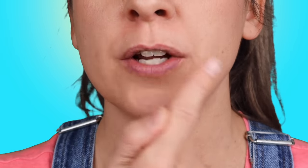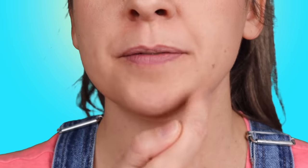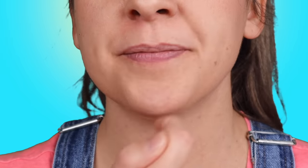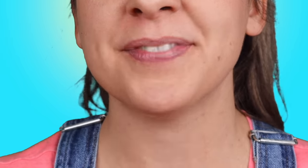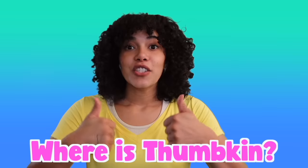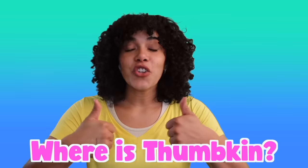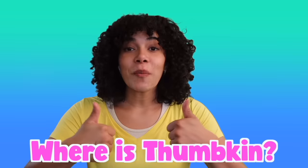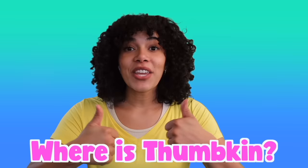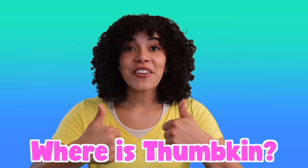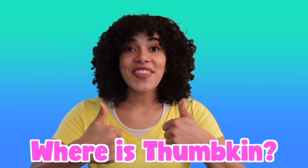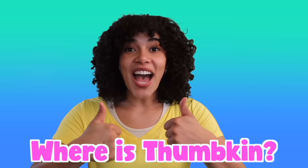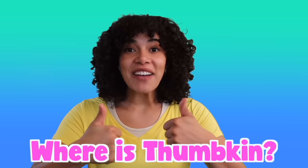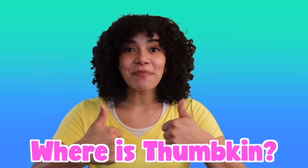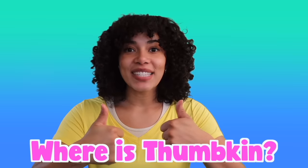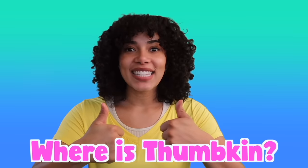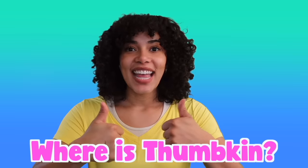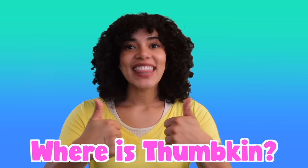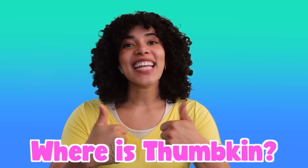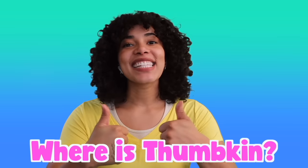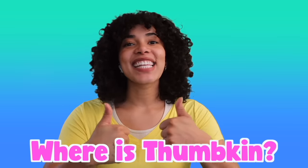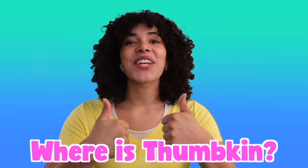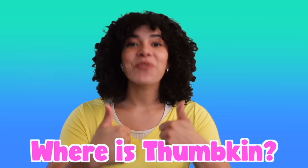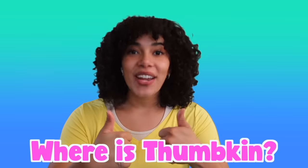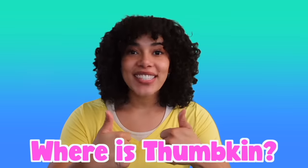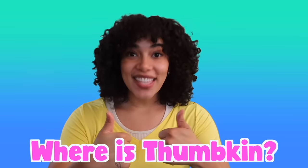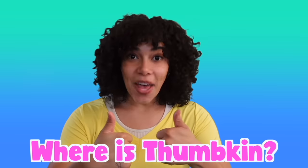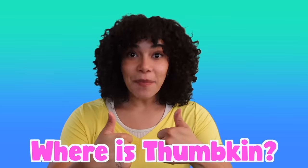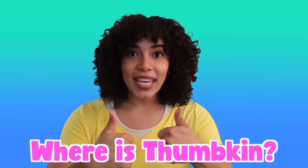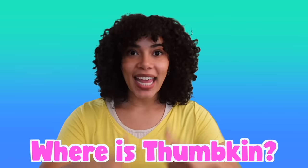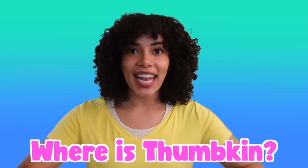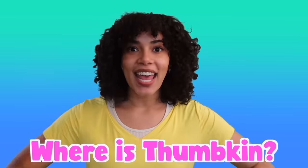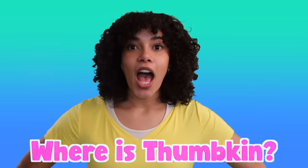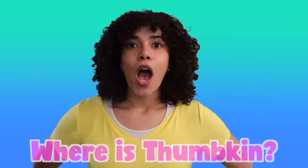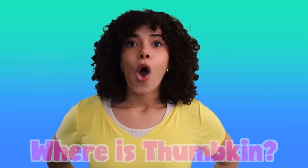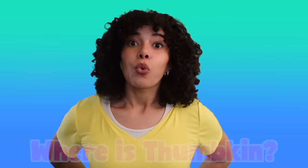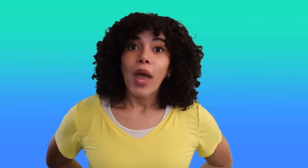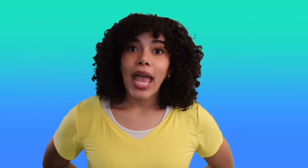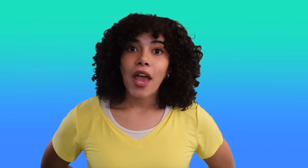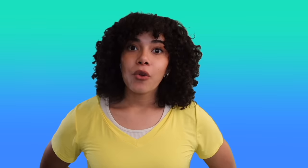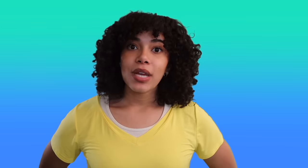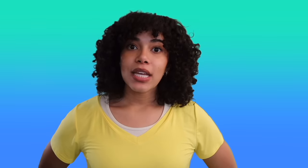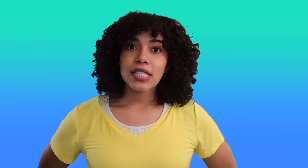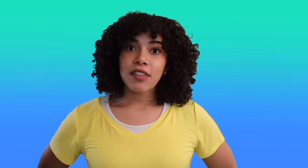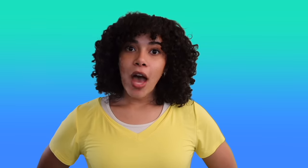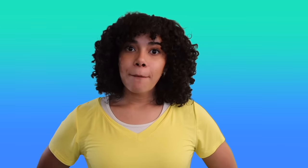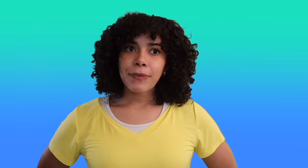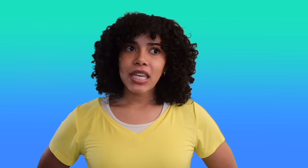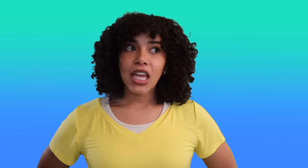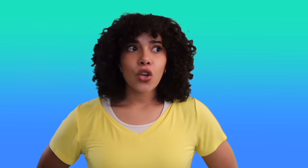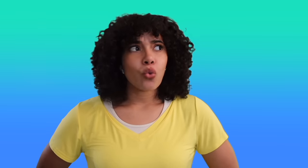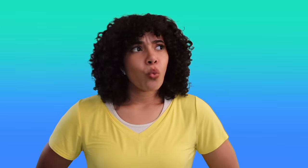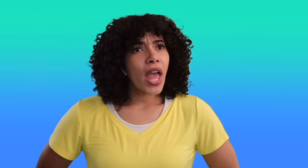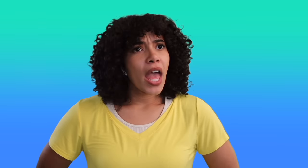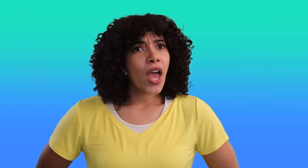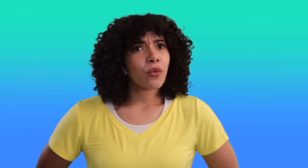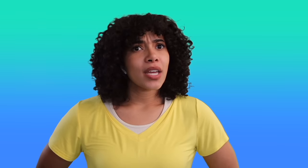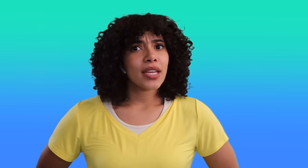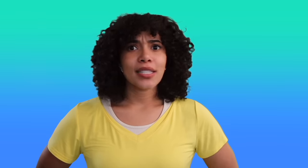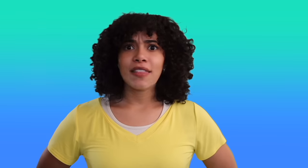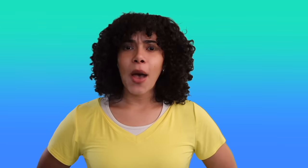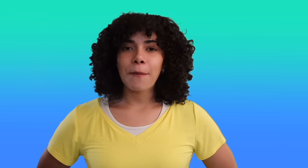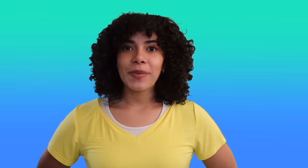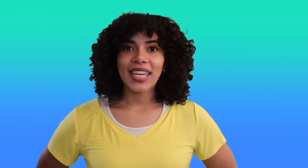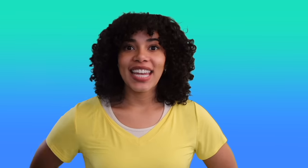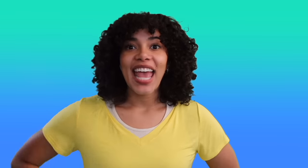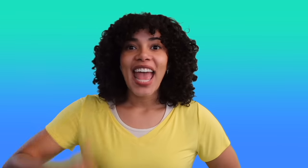More. Show me your thumbs. Let's sing Where is Thumbkin? Where is Thumbkin? Where